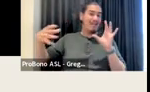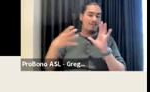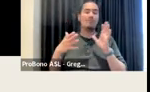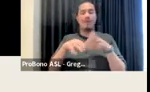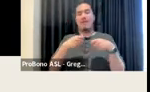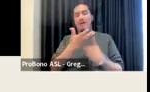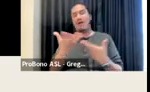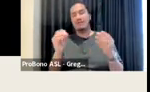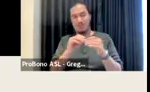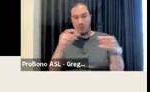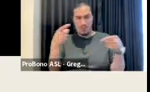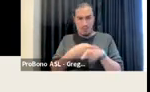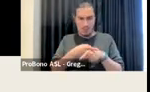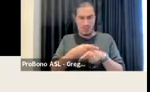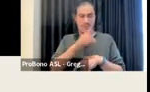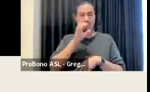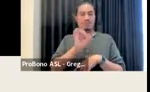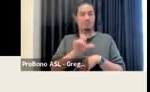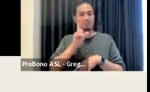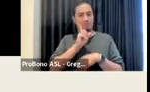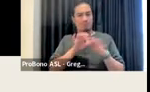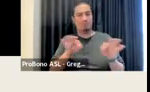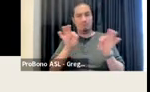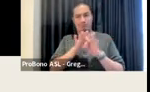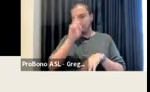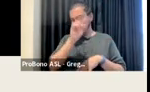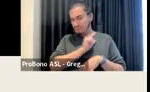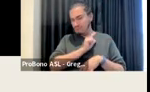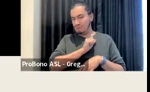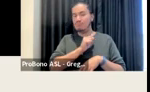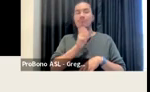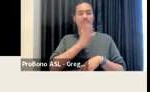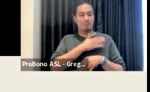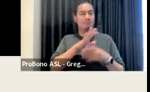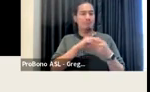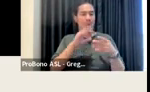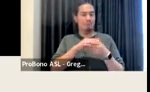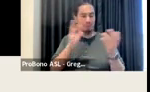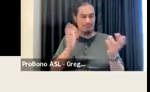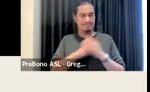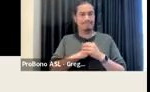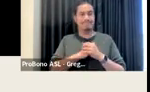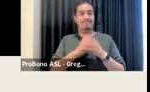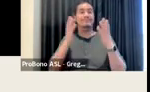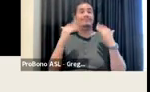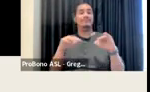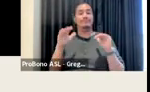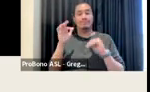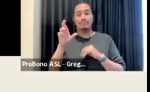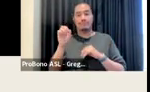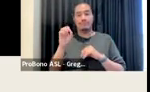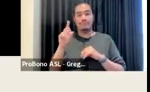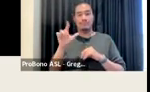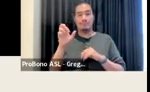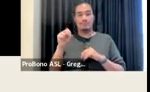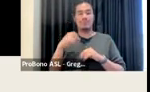swarm, it's not a line. And I think that's something that's really important to me in my storytelling. My problem with resolution, and like I've gotten in lots of